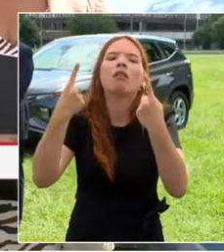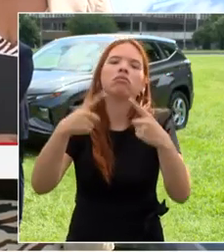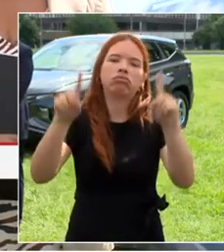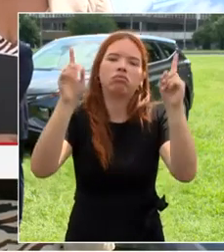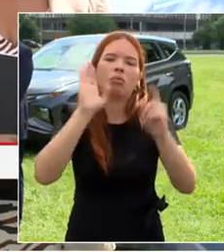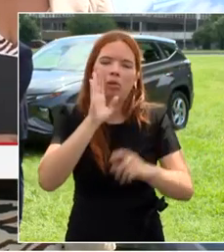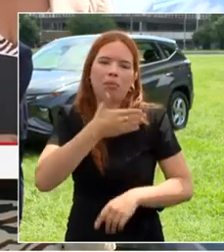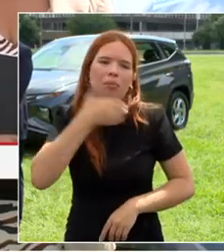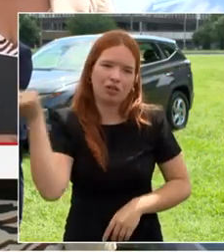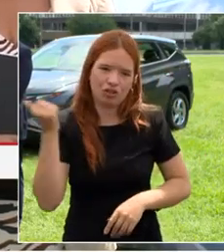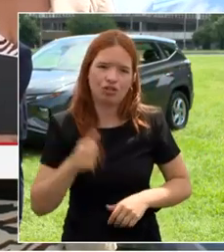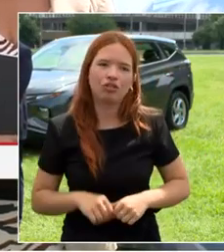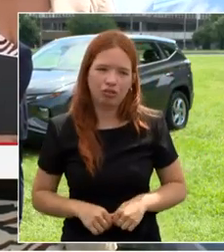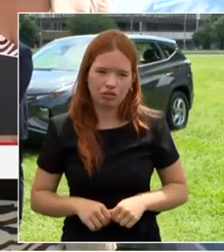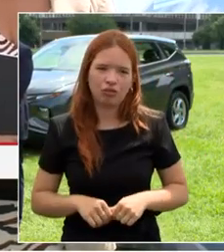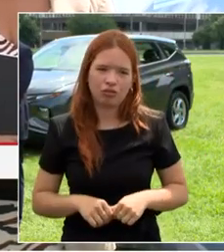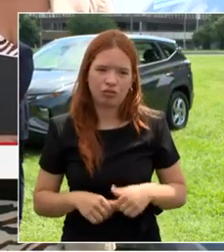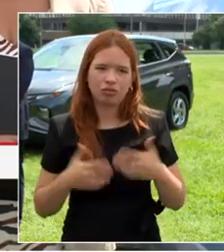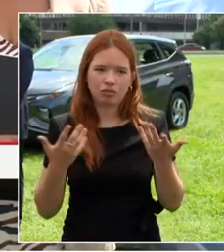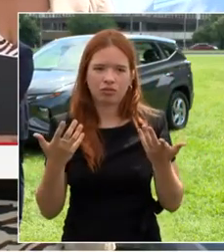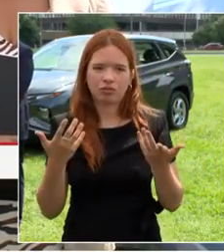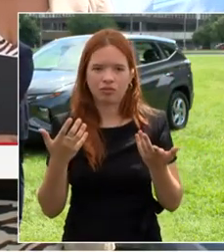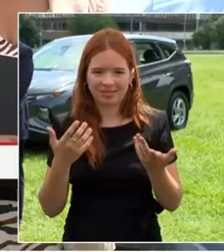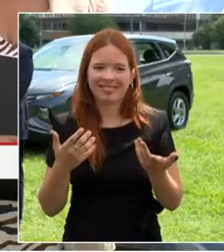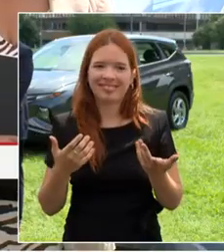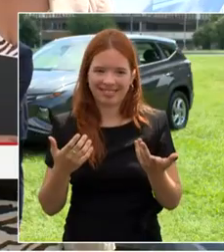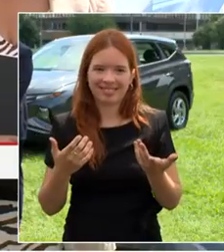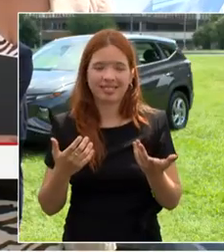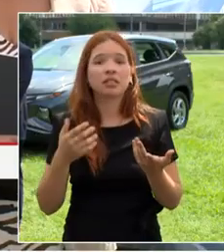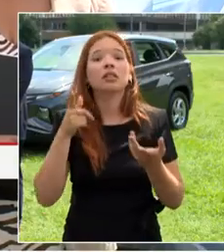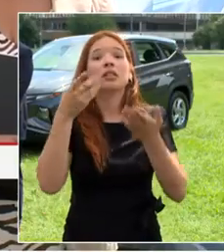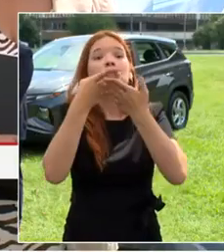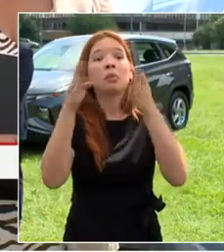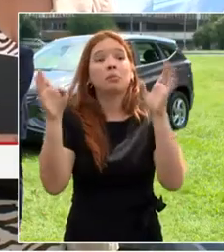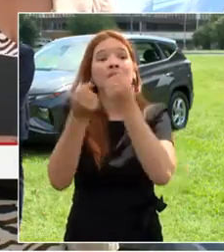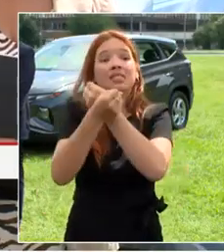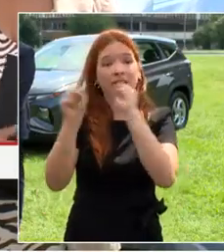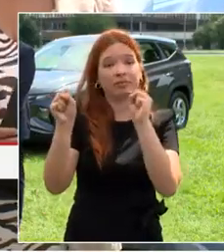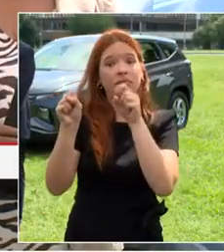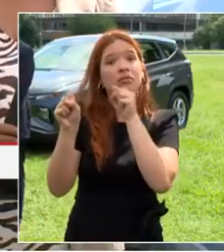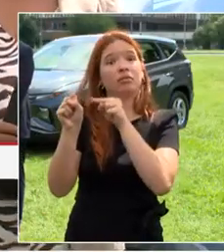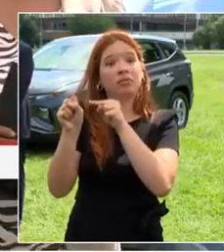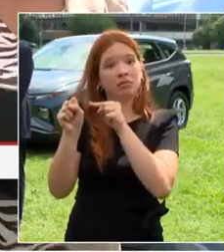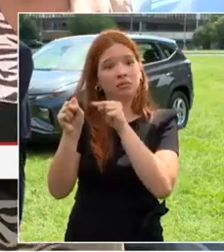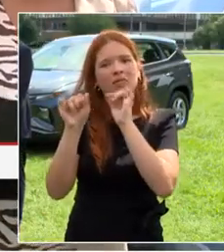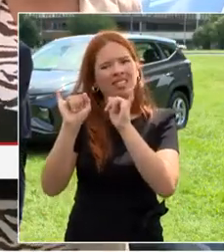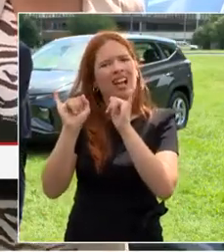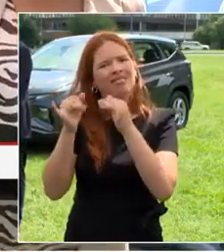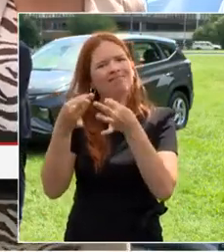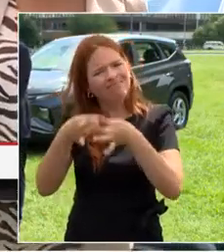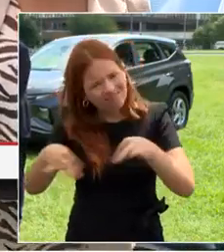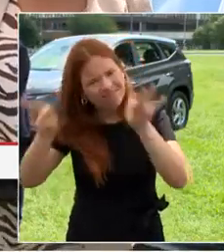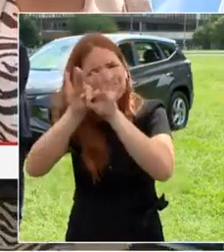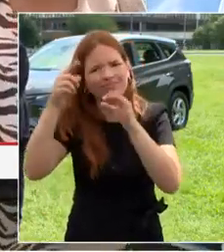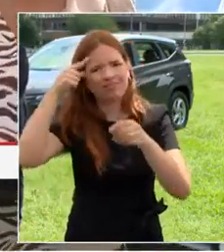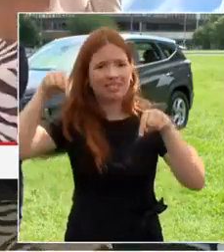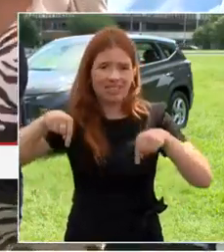can address public safety issues here in the District of Columbia. Thank you. Thank you, Chief. Thank you.